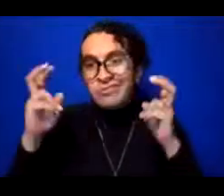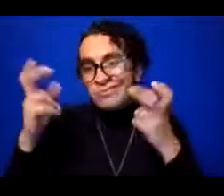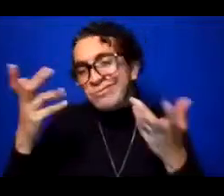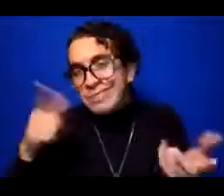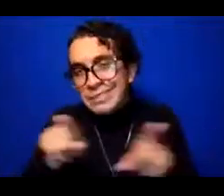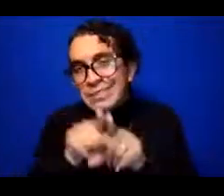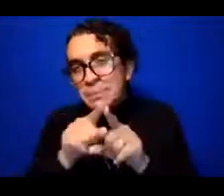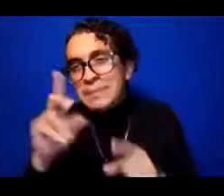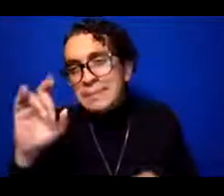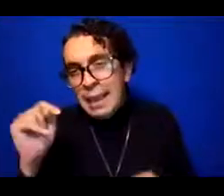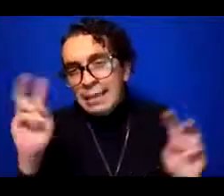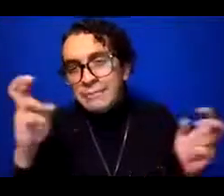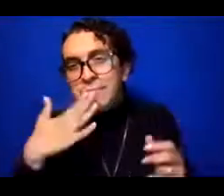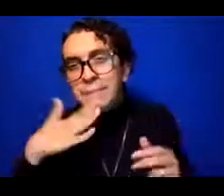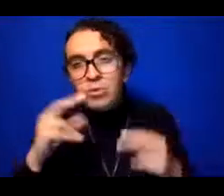the same thing as diet,